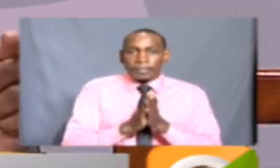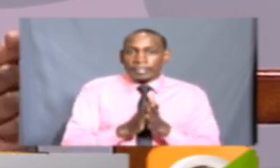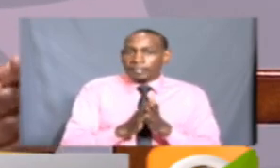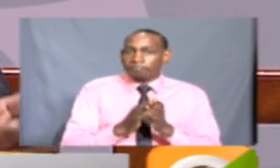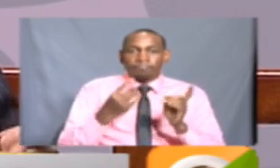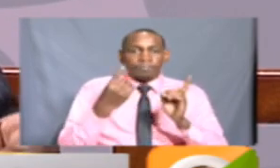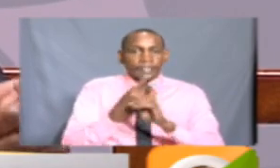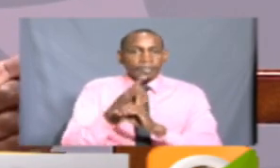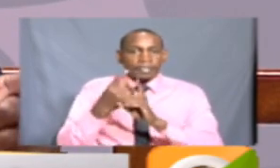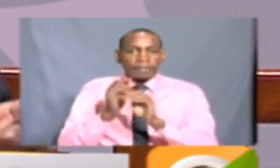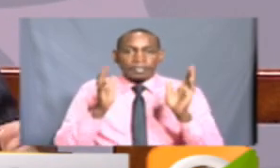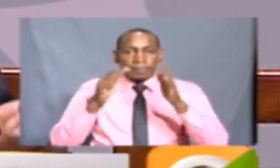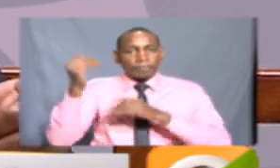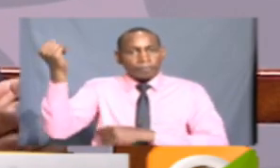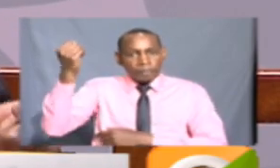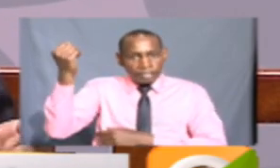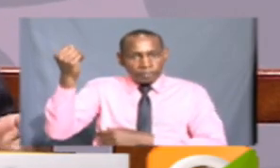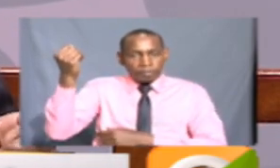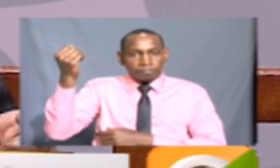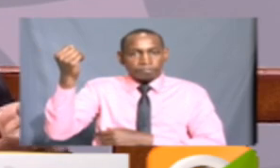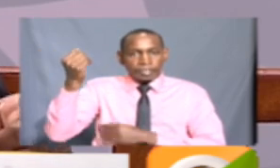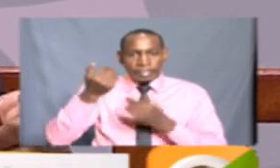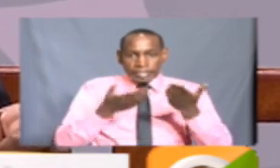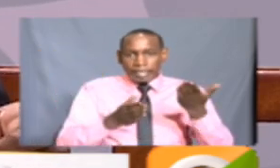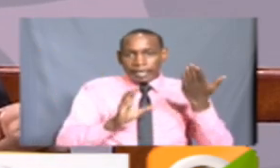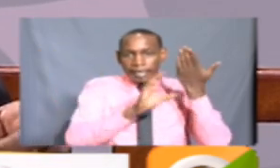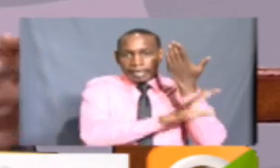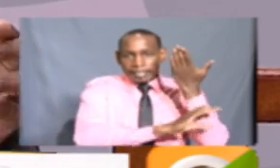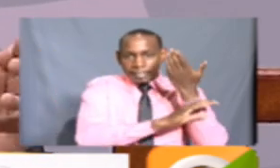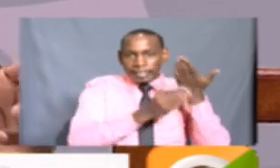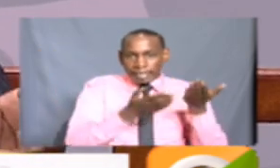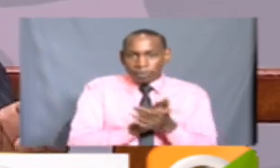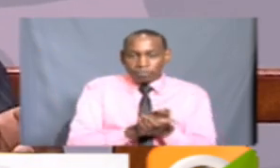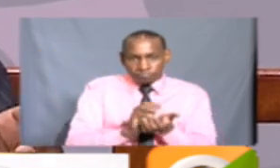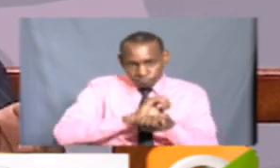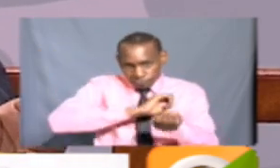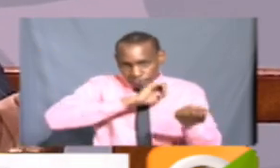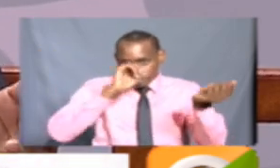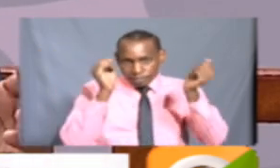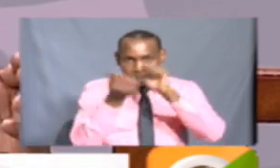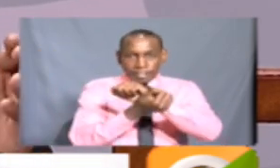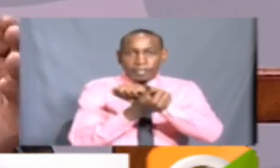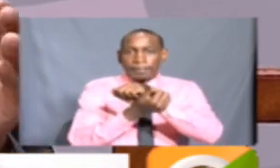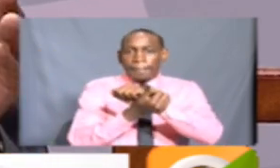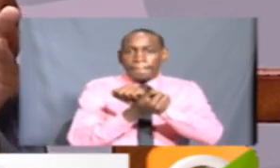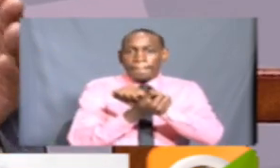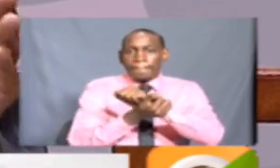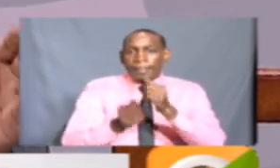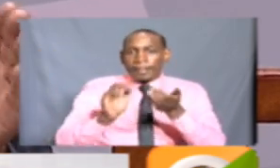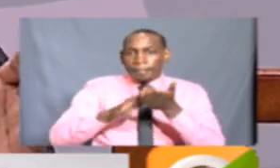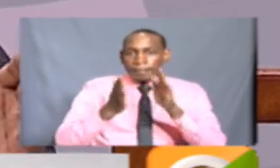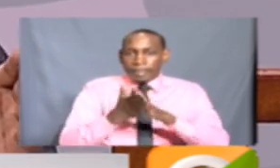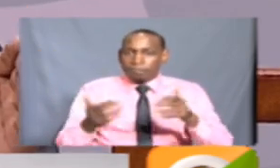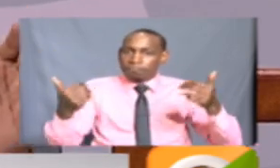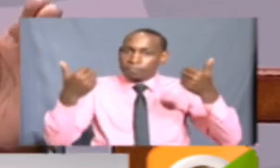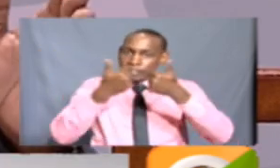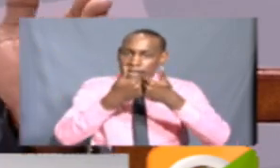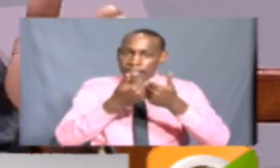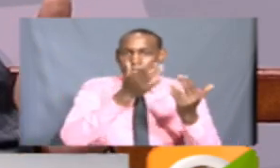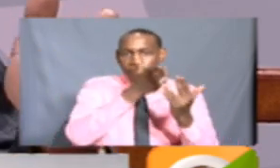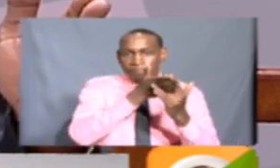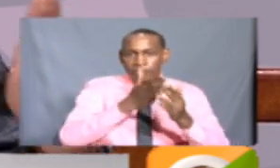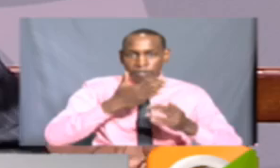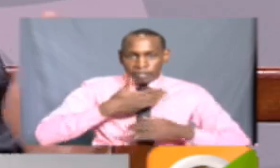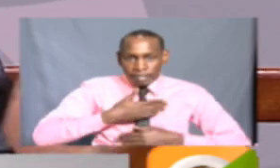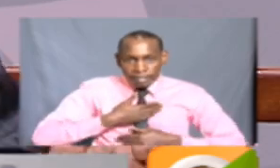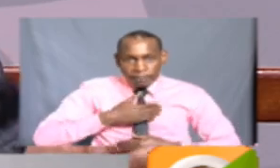in the political arena in this country is now being choreographed as an epic battle between